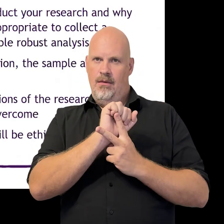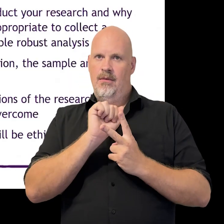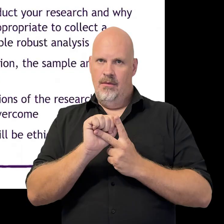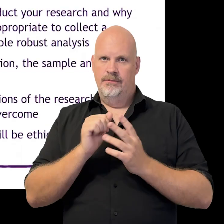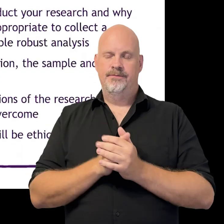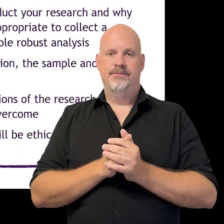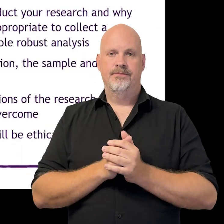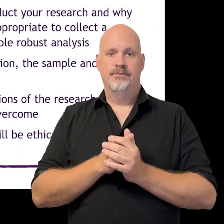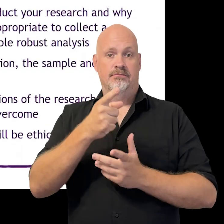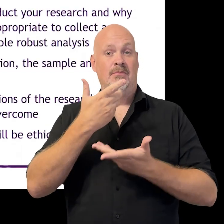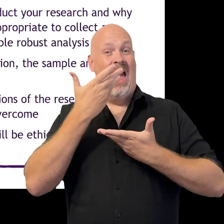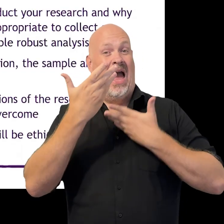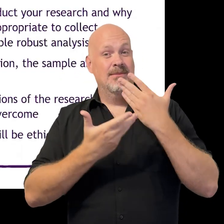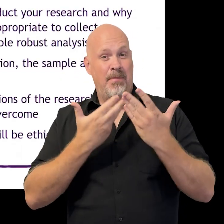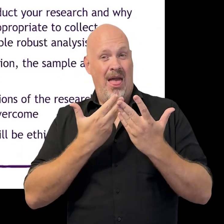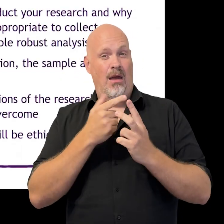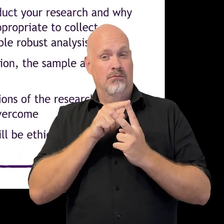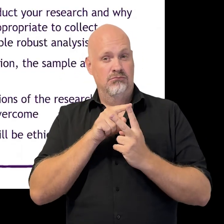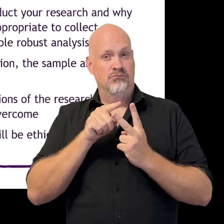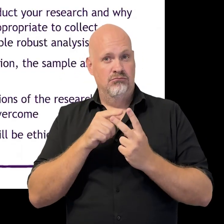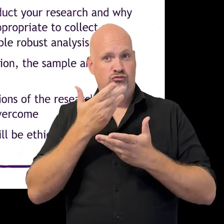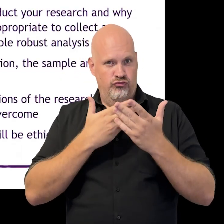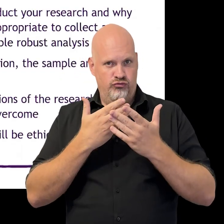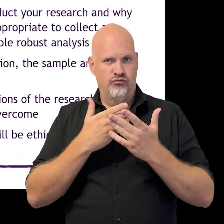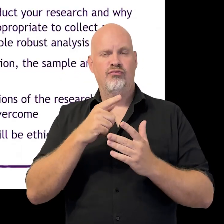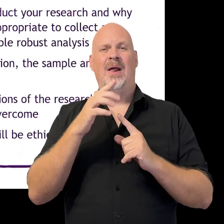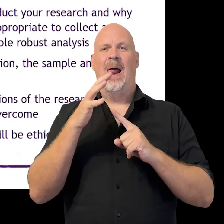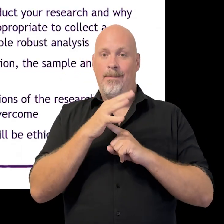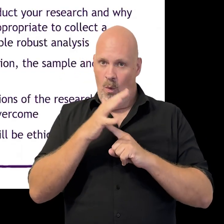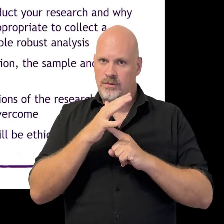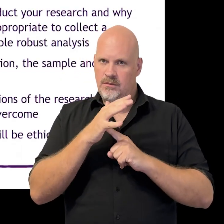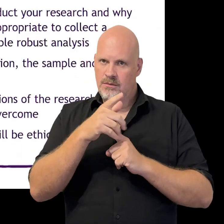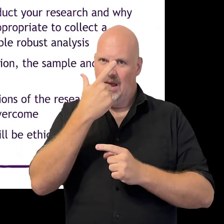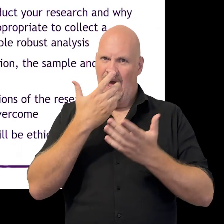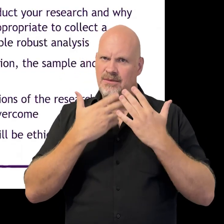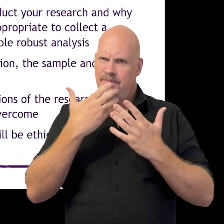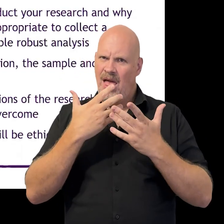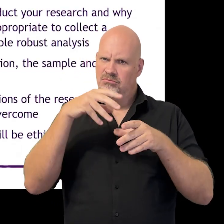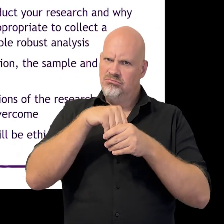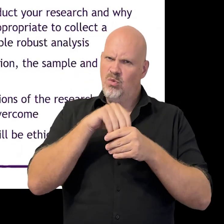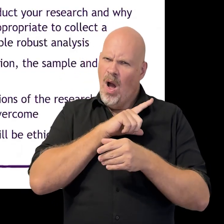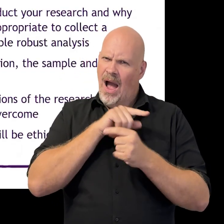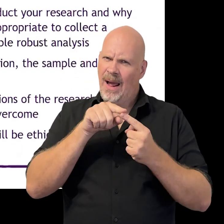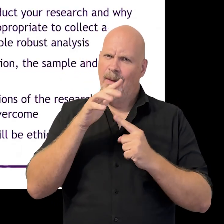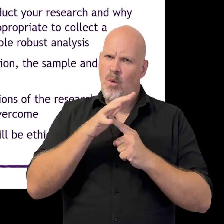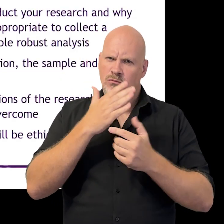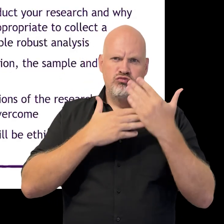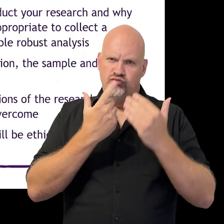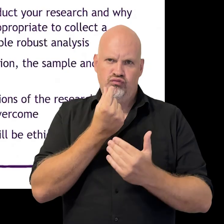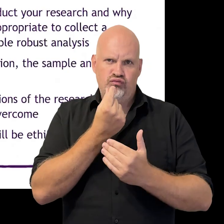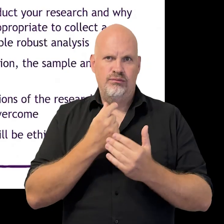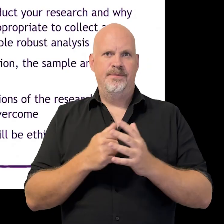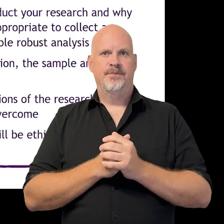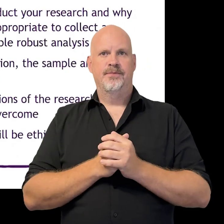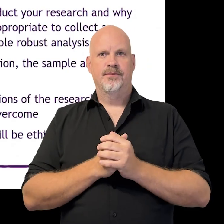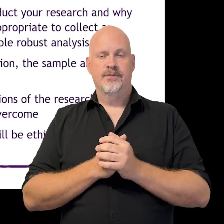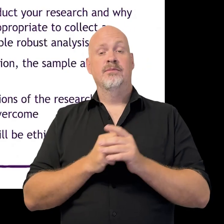adopting for your own primary research. Now, it's important that when you're